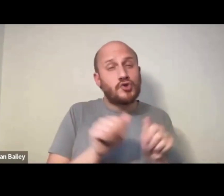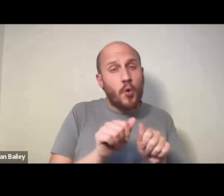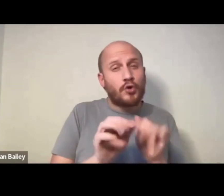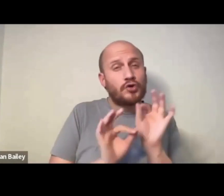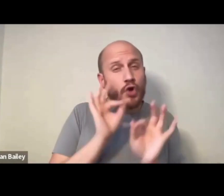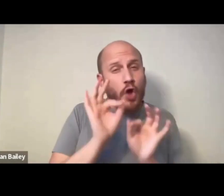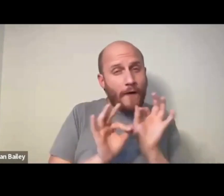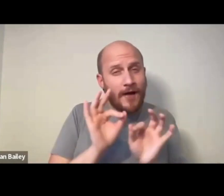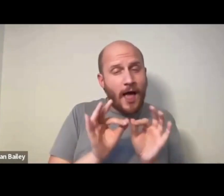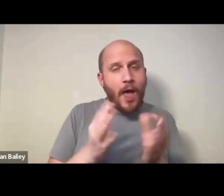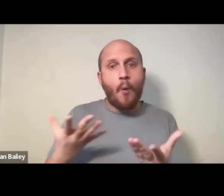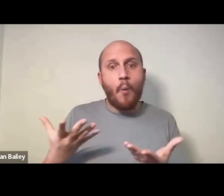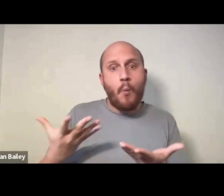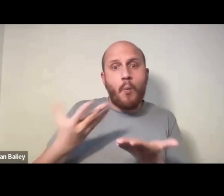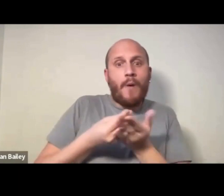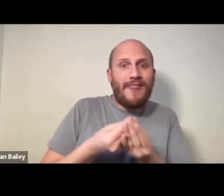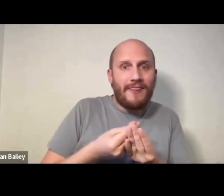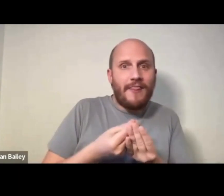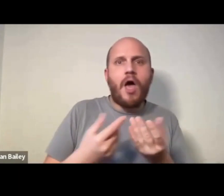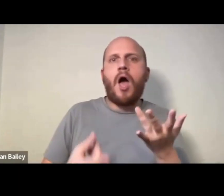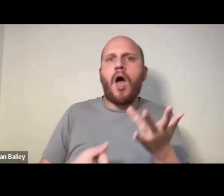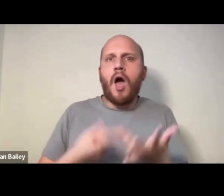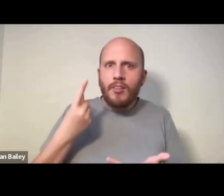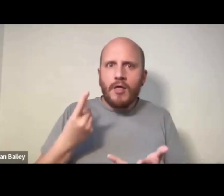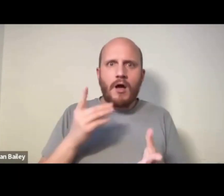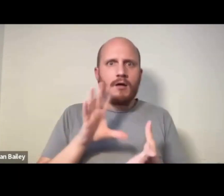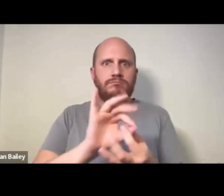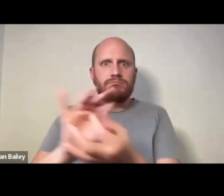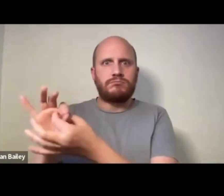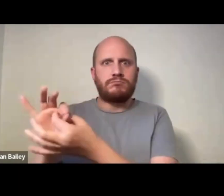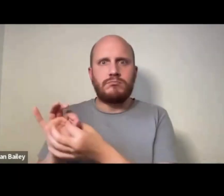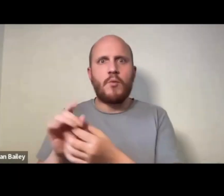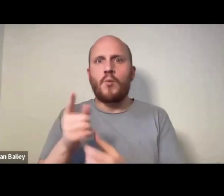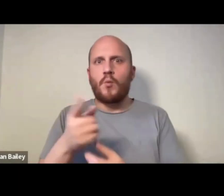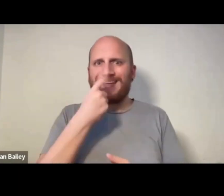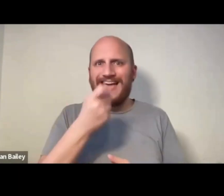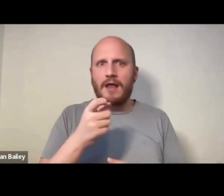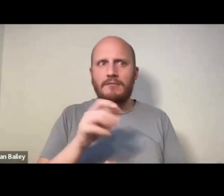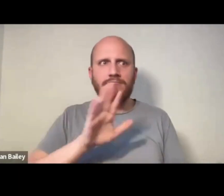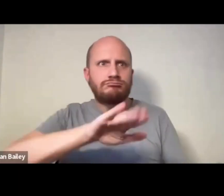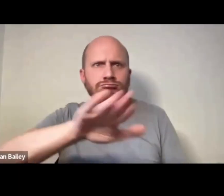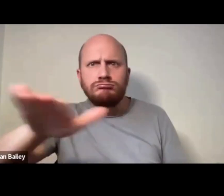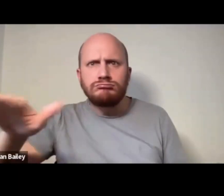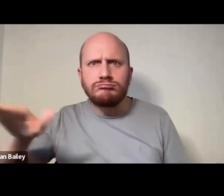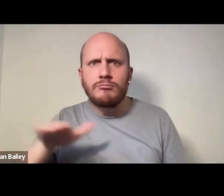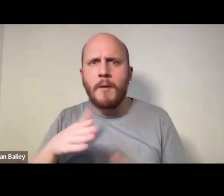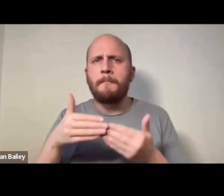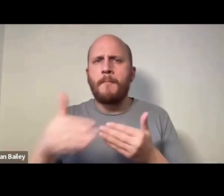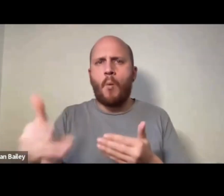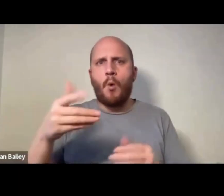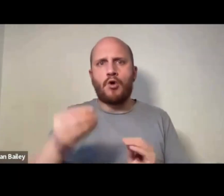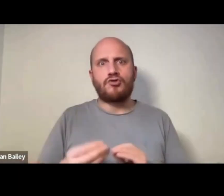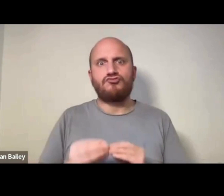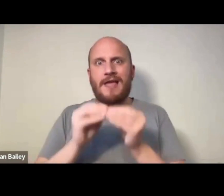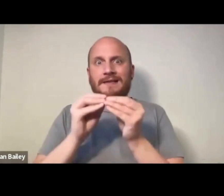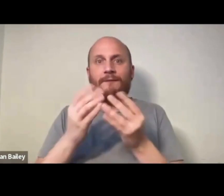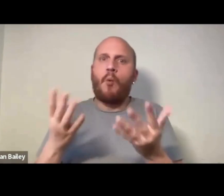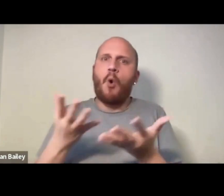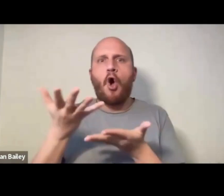other engagements with the audience where you explore the other things that you can do in a more creative way or in a more sort of conversational